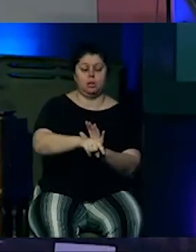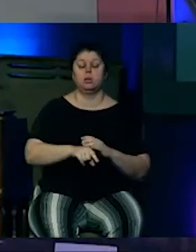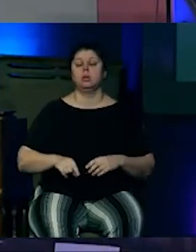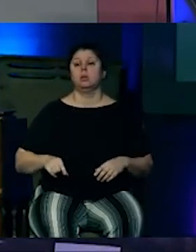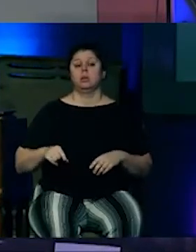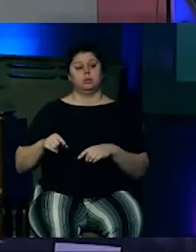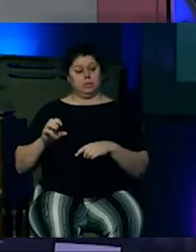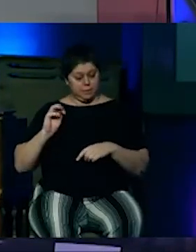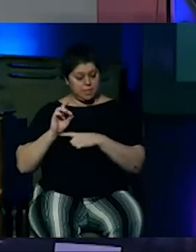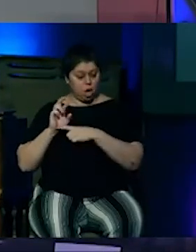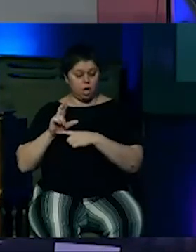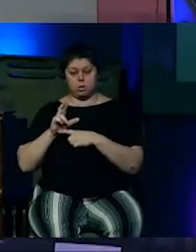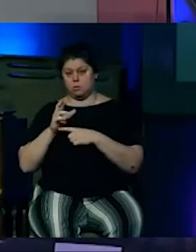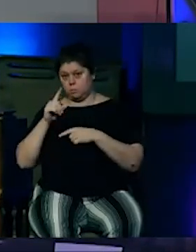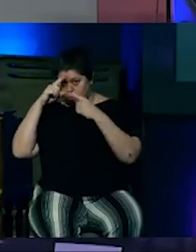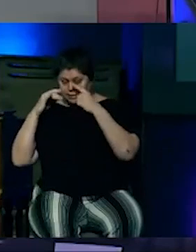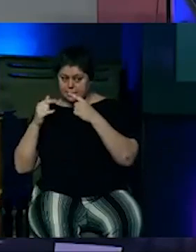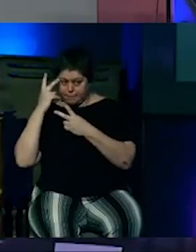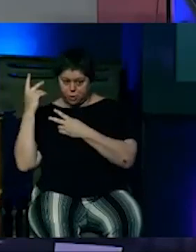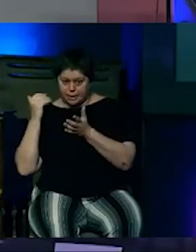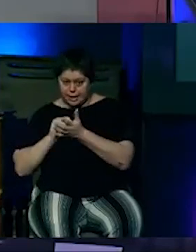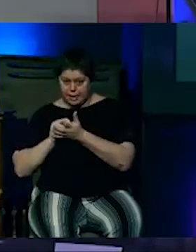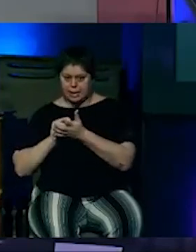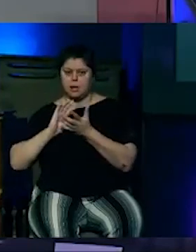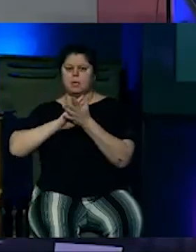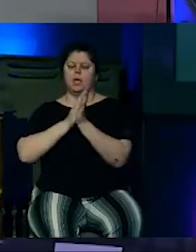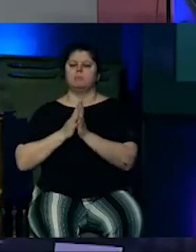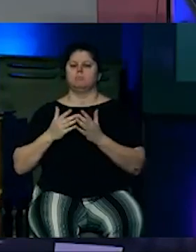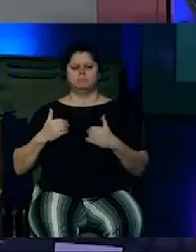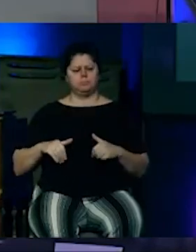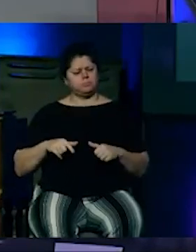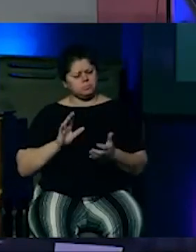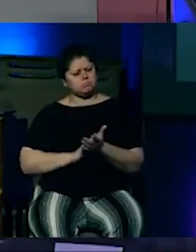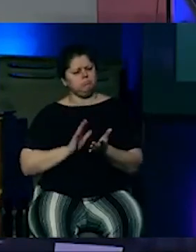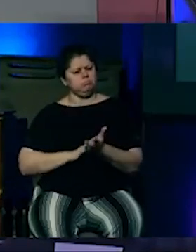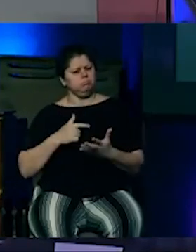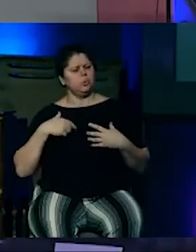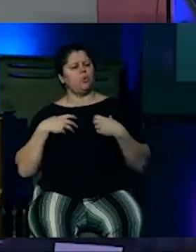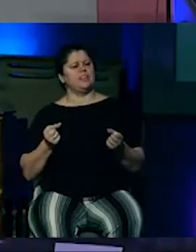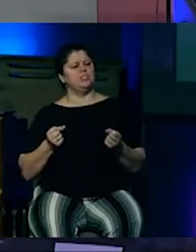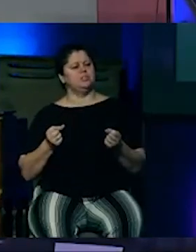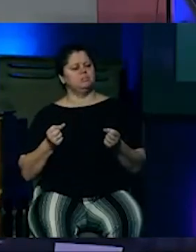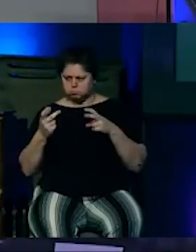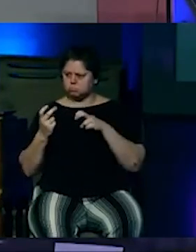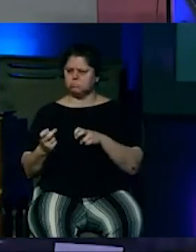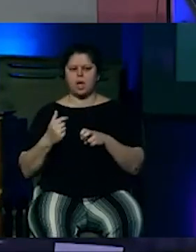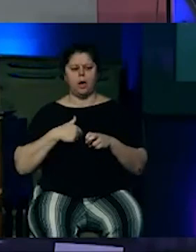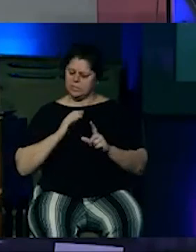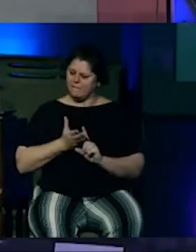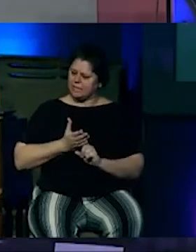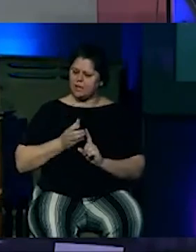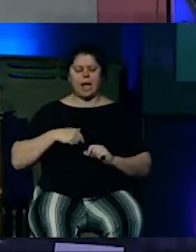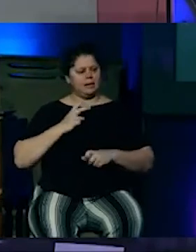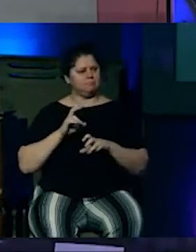did EMDR and we reprocessed that memory, like it turned into, wow, you were so courageous. Like you were convicted and you